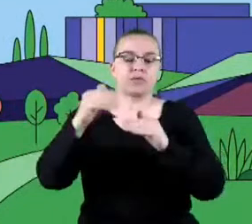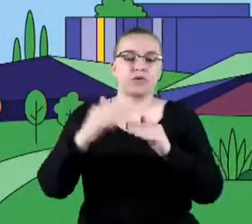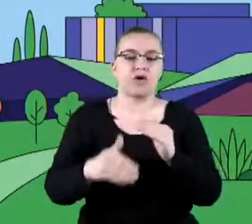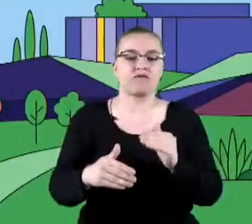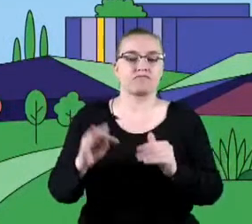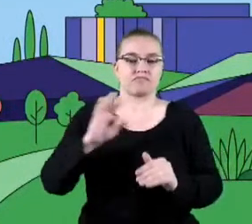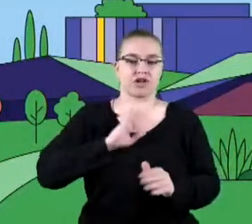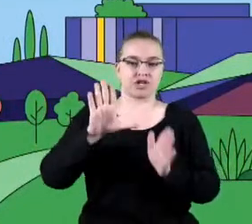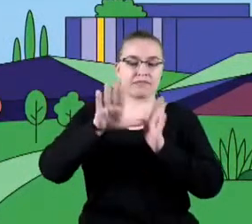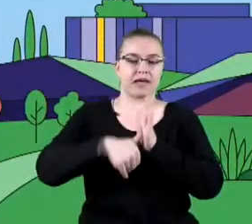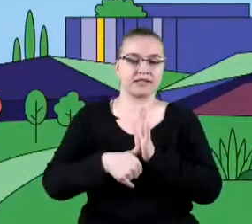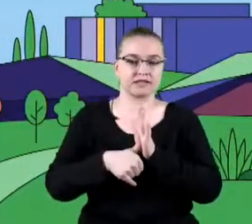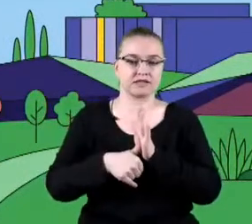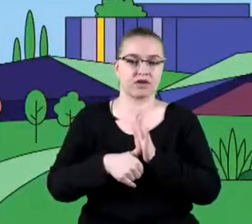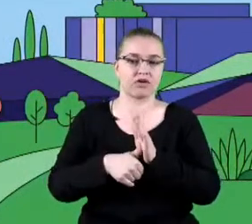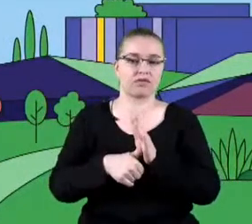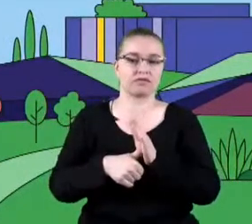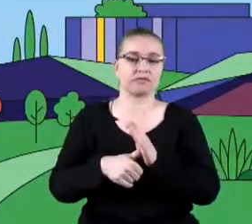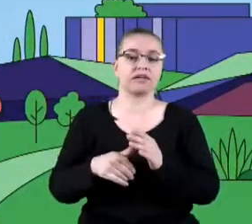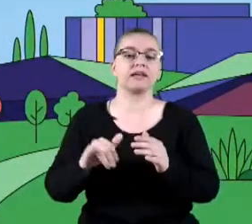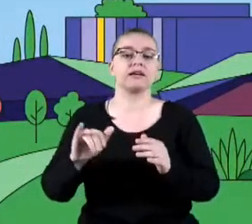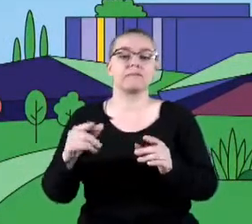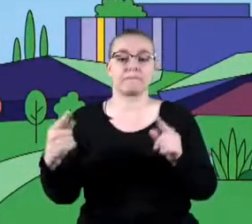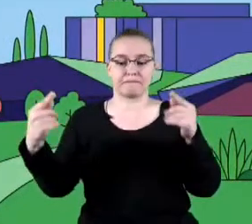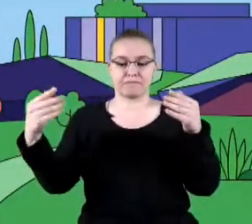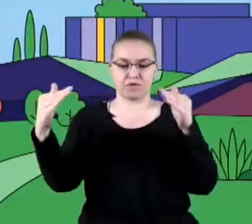plans and strategies.